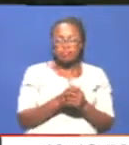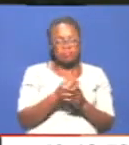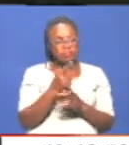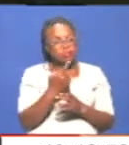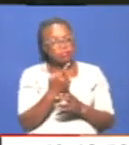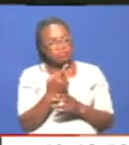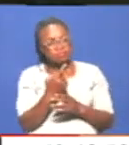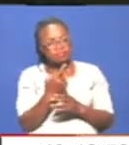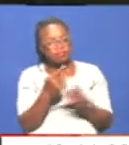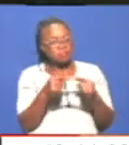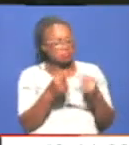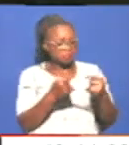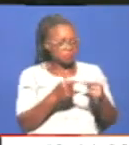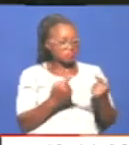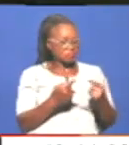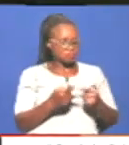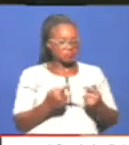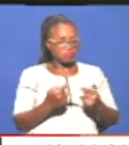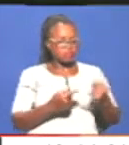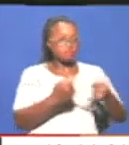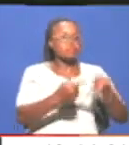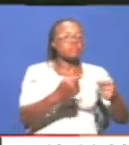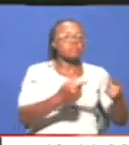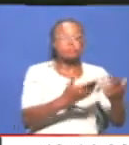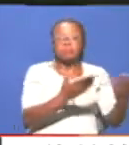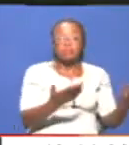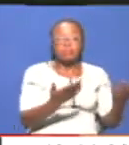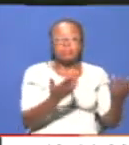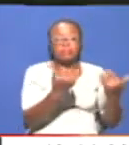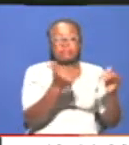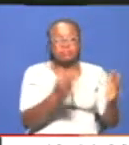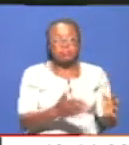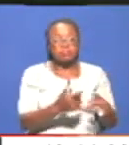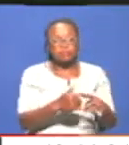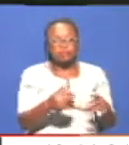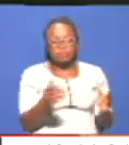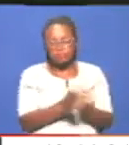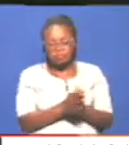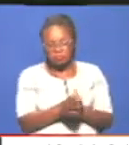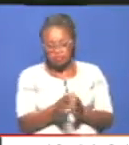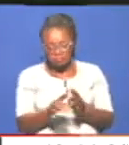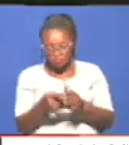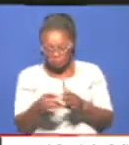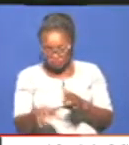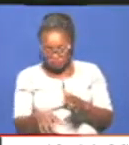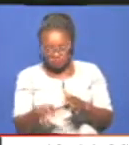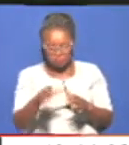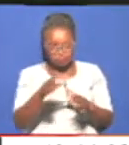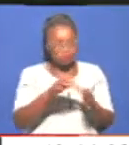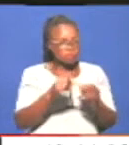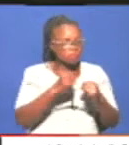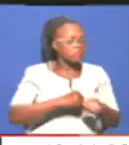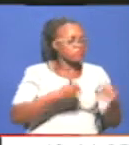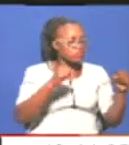by breaking down that progression for a chess player from when you're a novice to when you'd be considered a grandmaster.